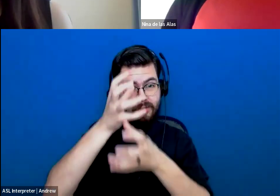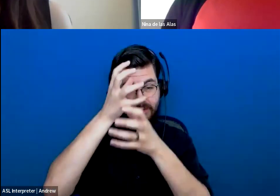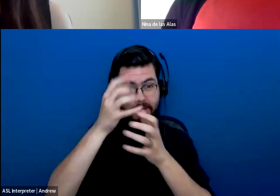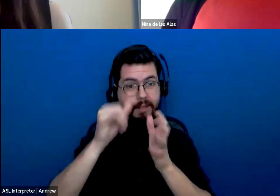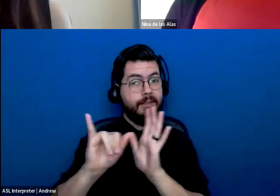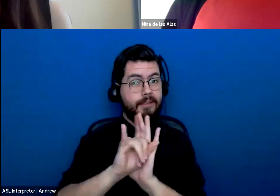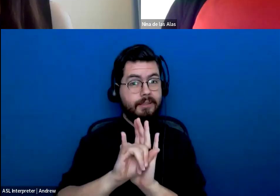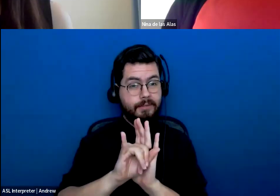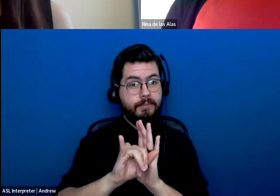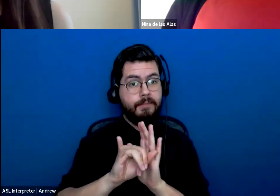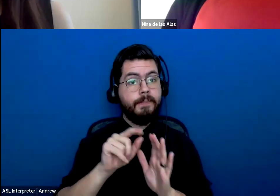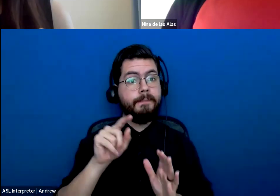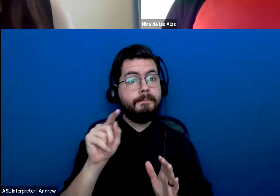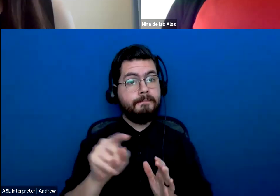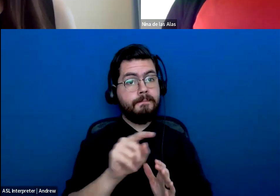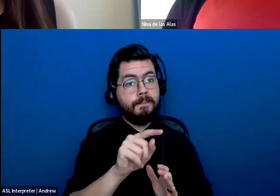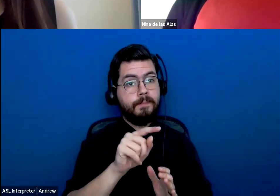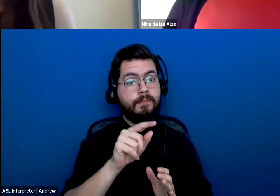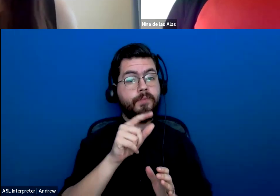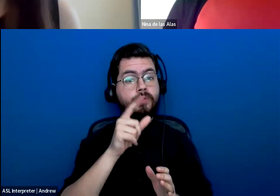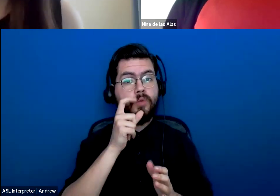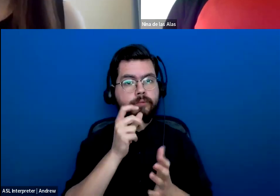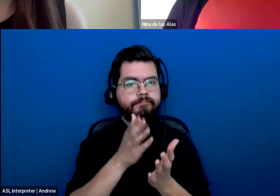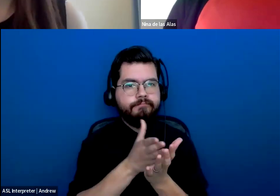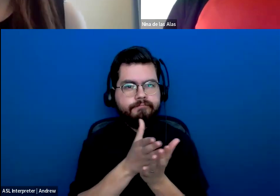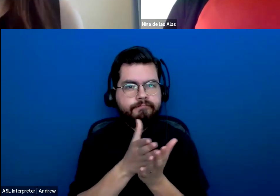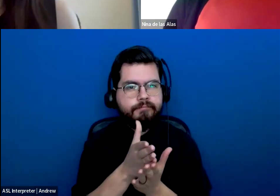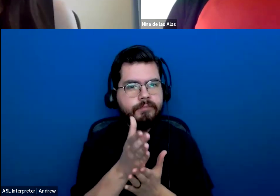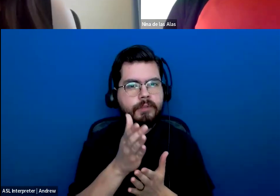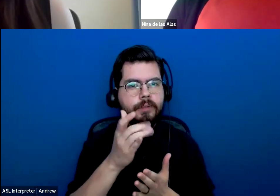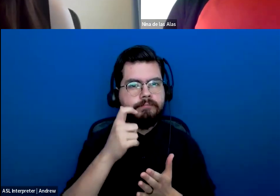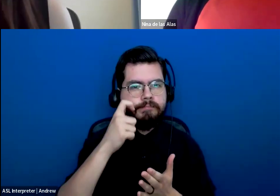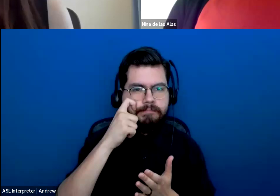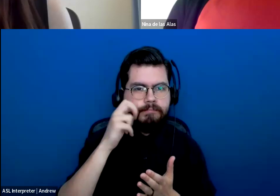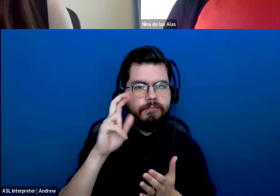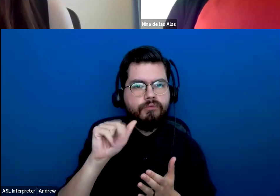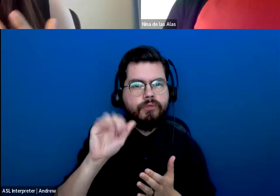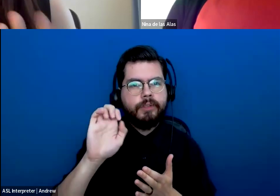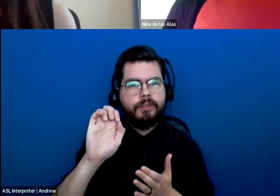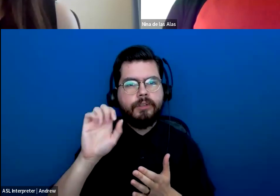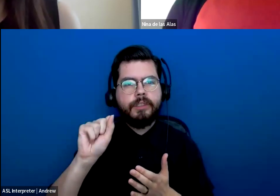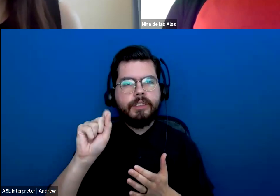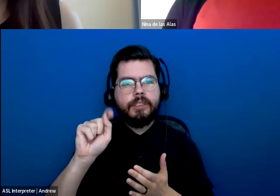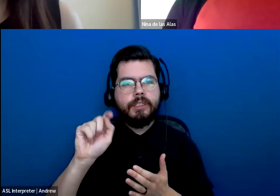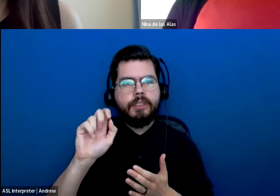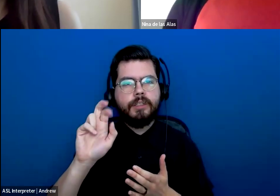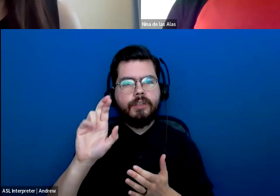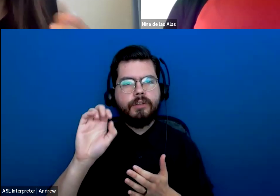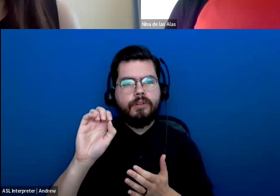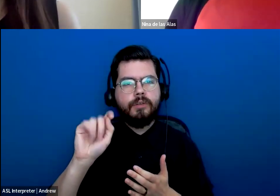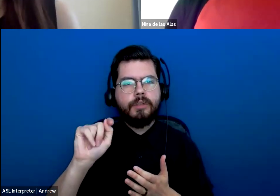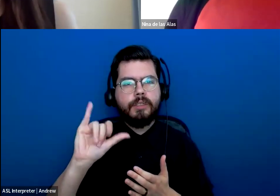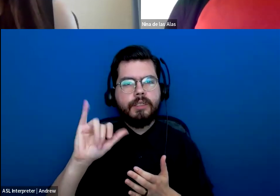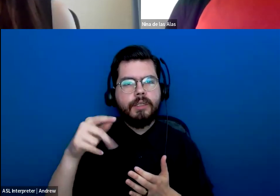who are navigating the gender bias, the racial stereotypes, and some economic marginalization,